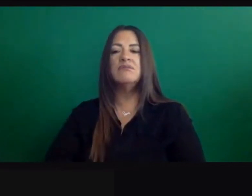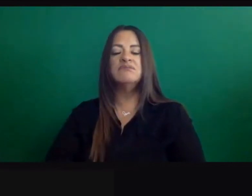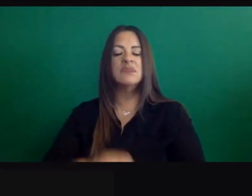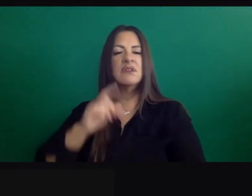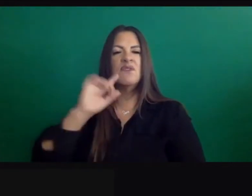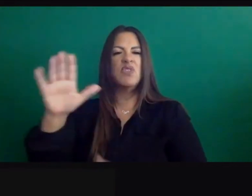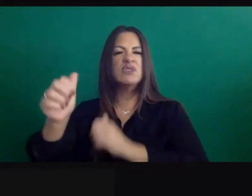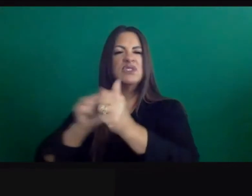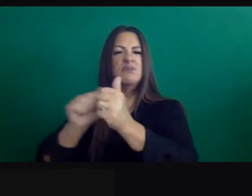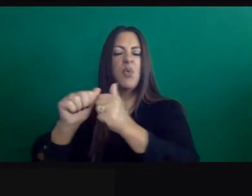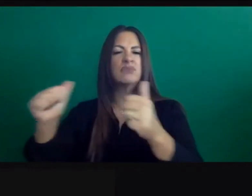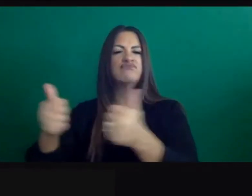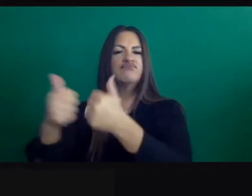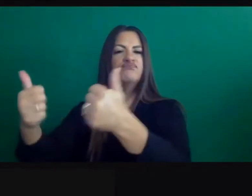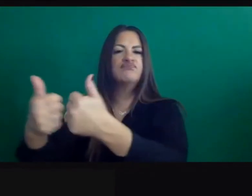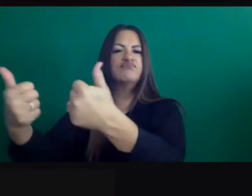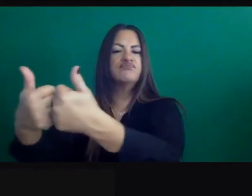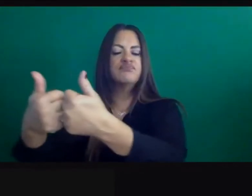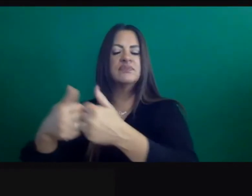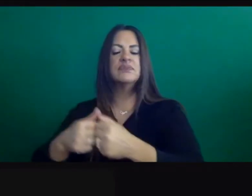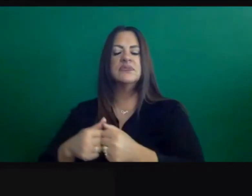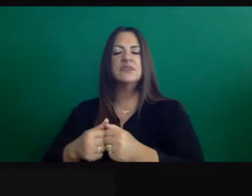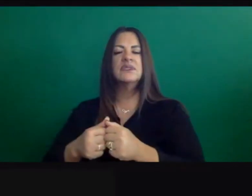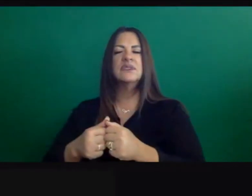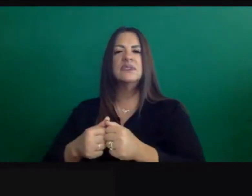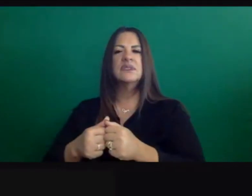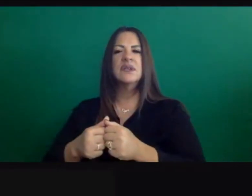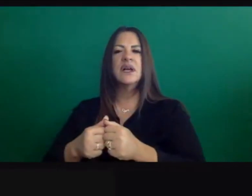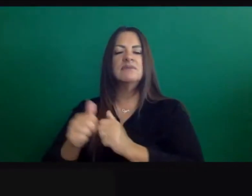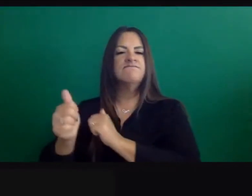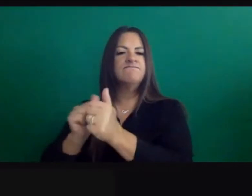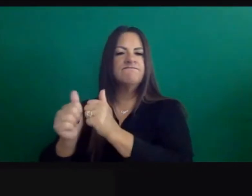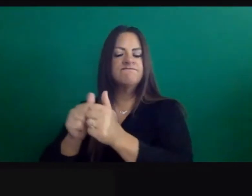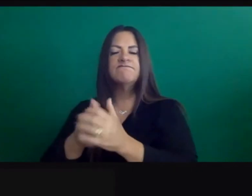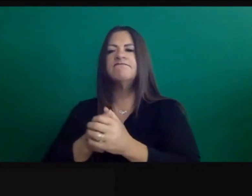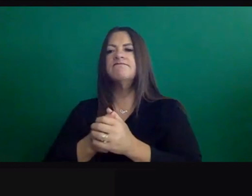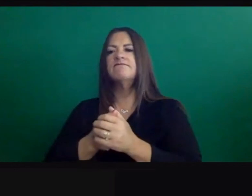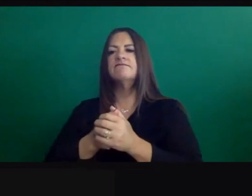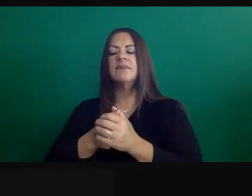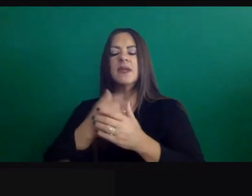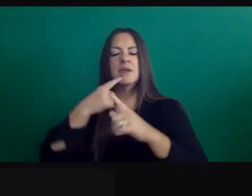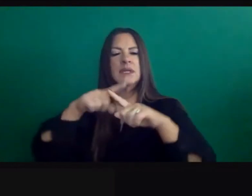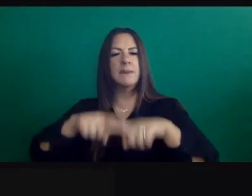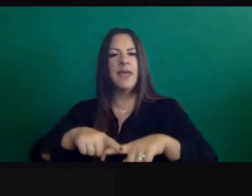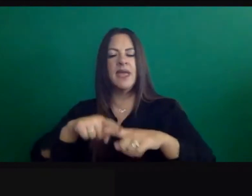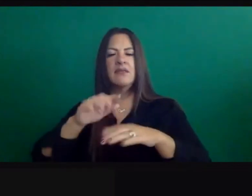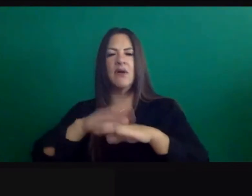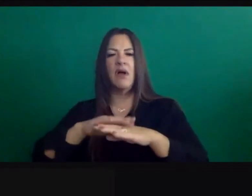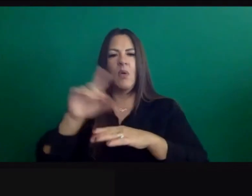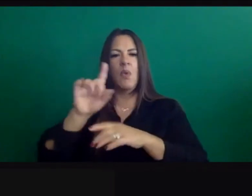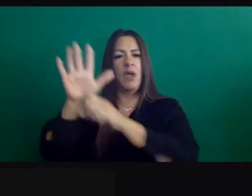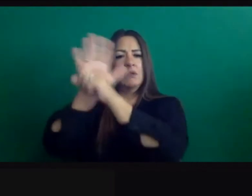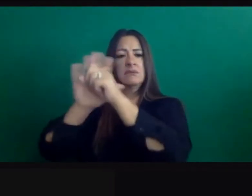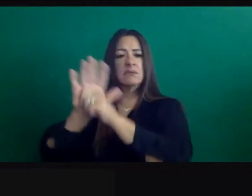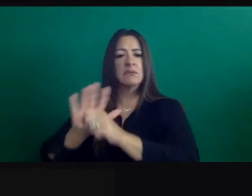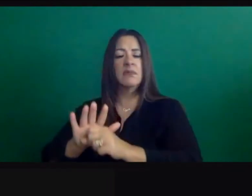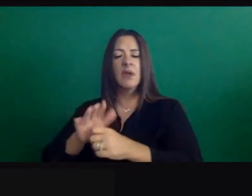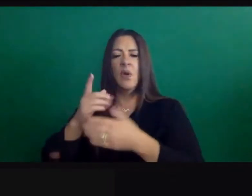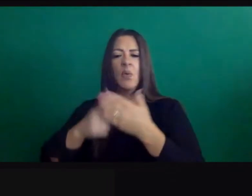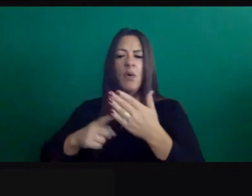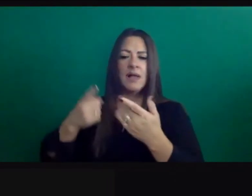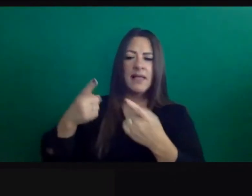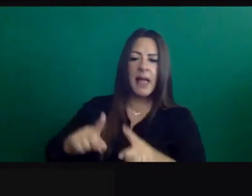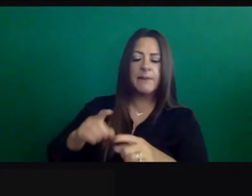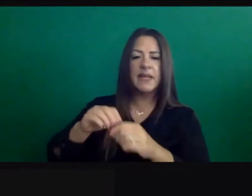sports, to determine how the current conditions across the state impact that start date. So